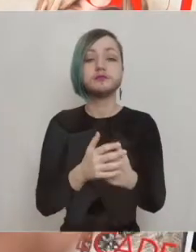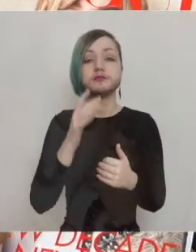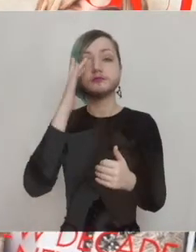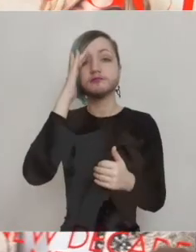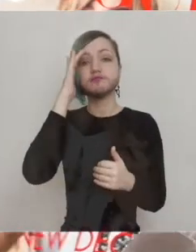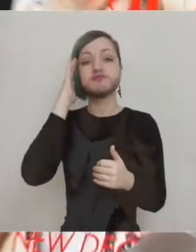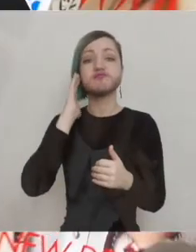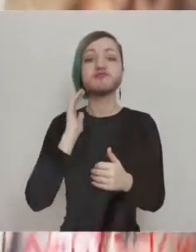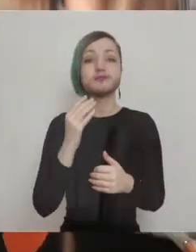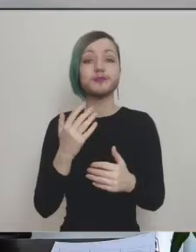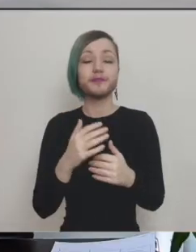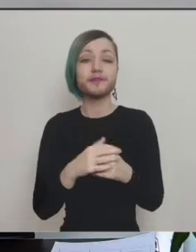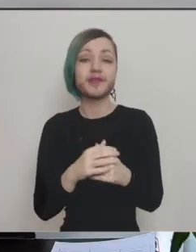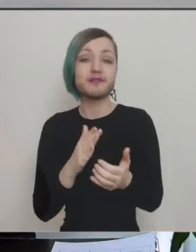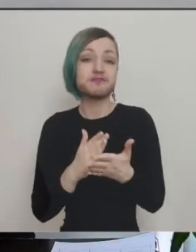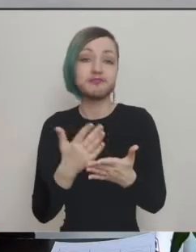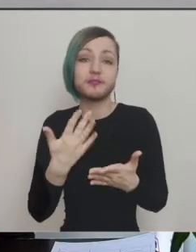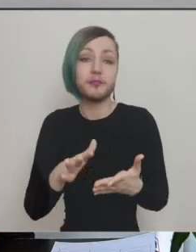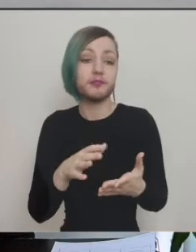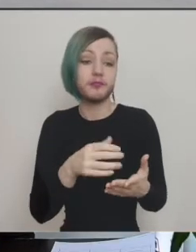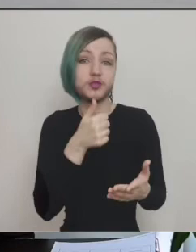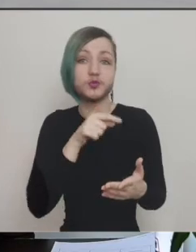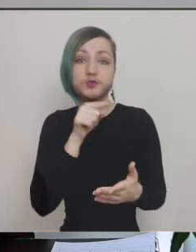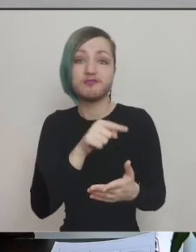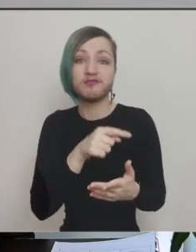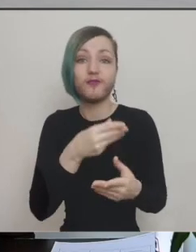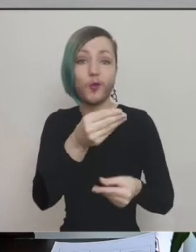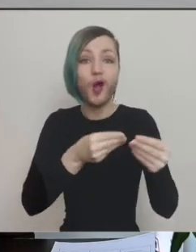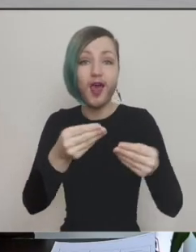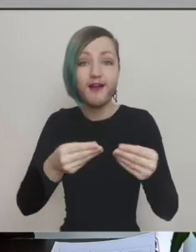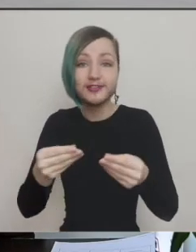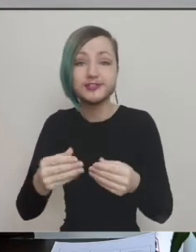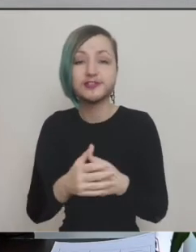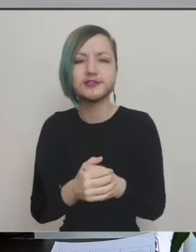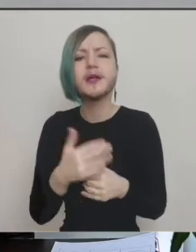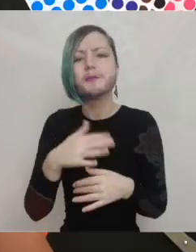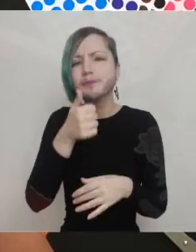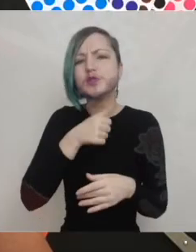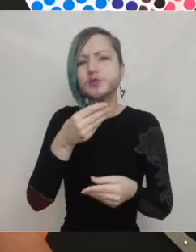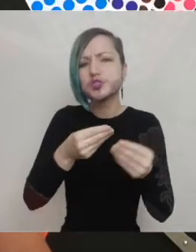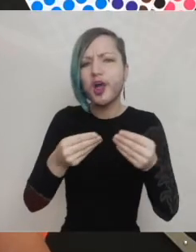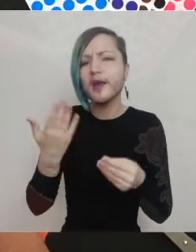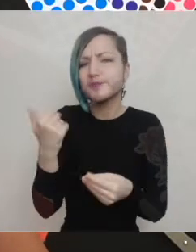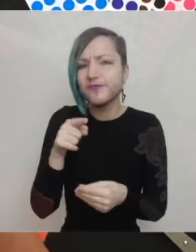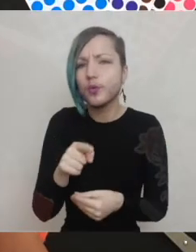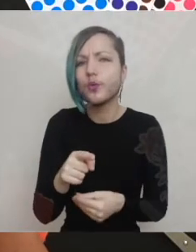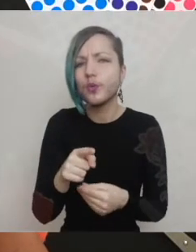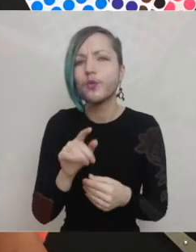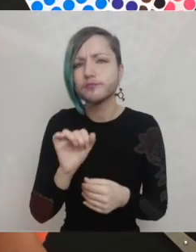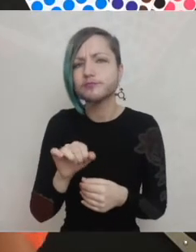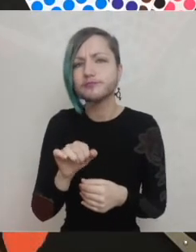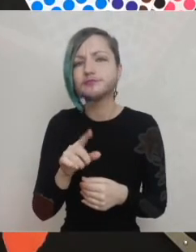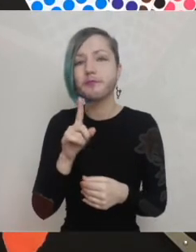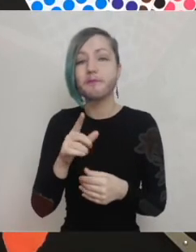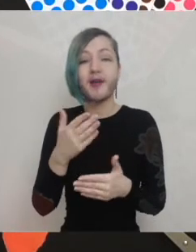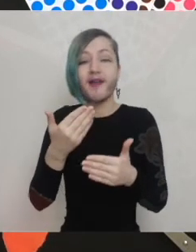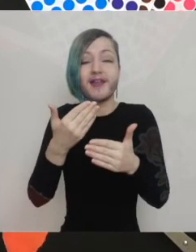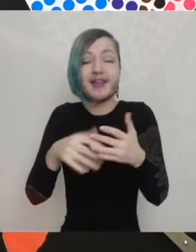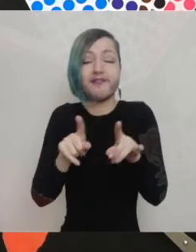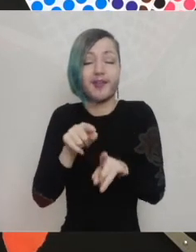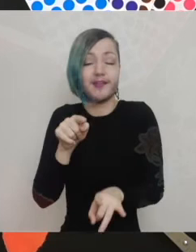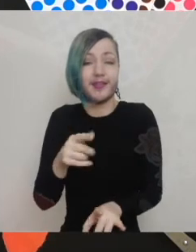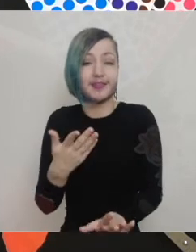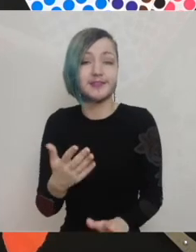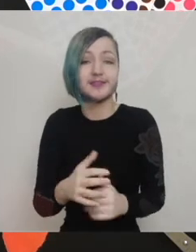just started collaging. I had worked in collage before, but never on this scale. Over the